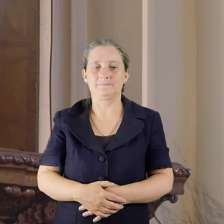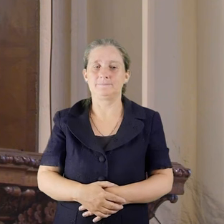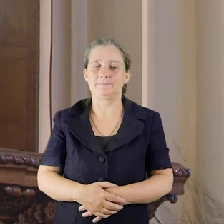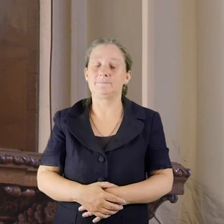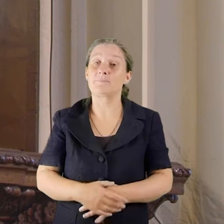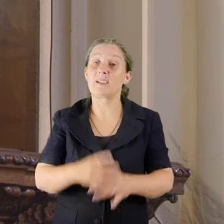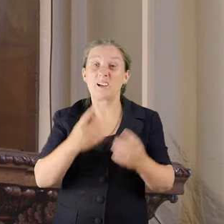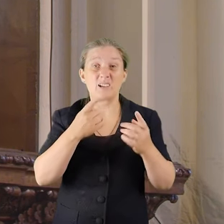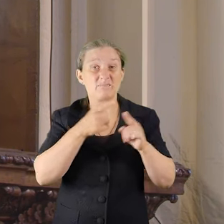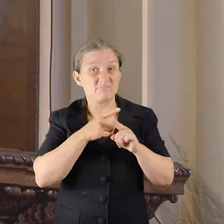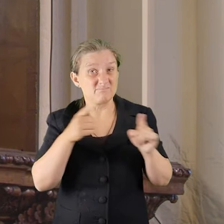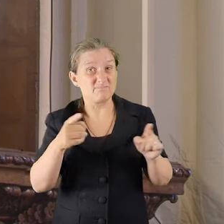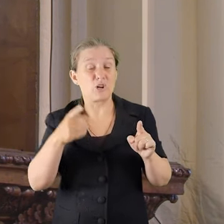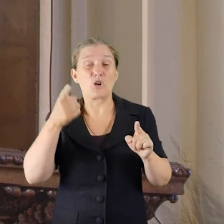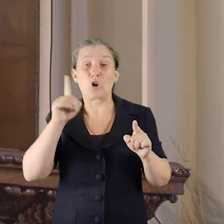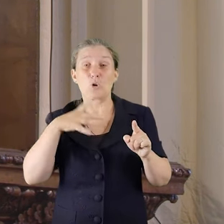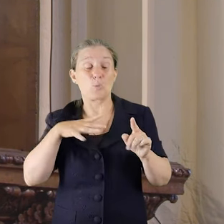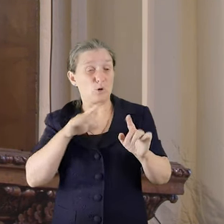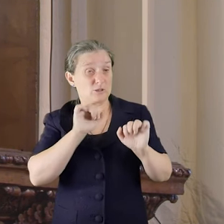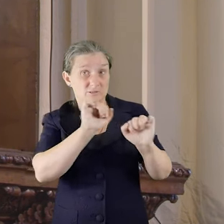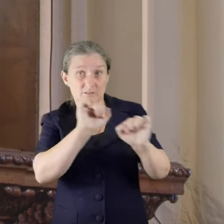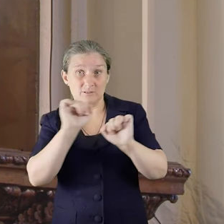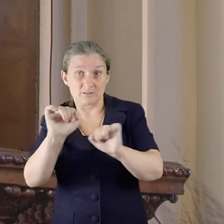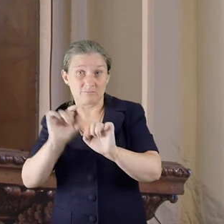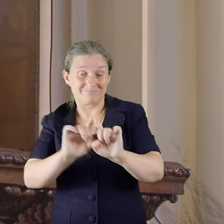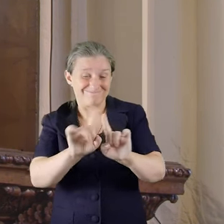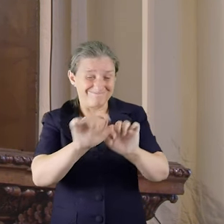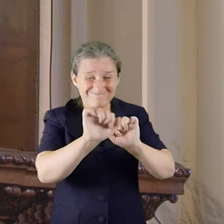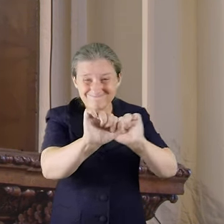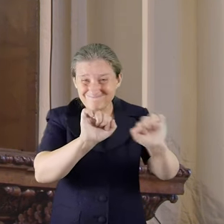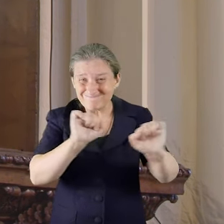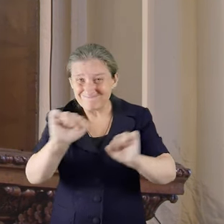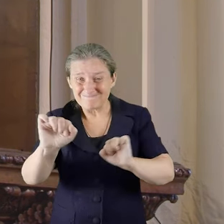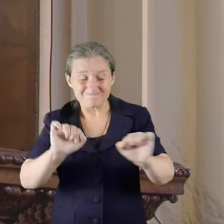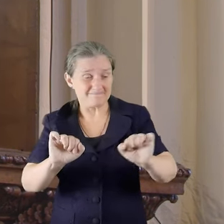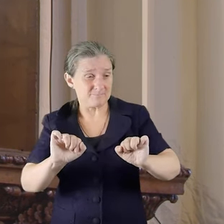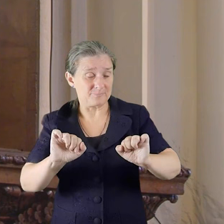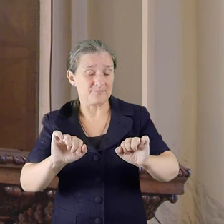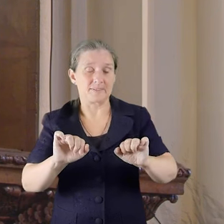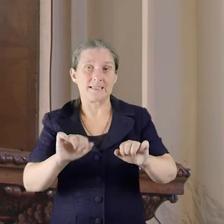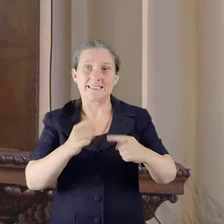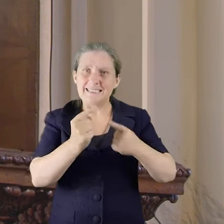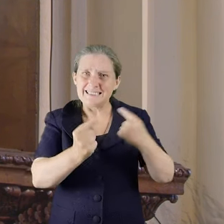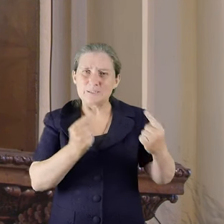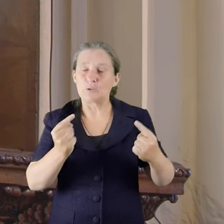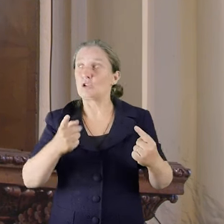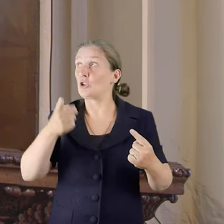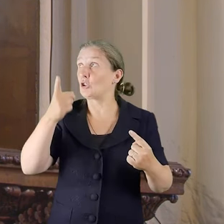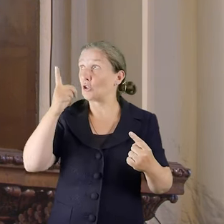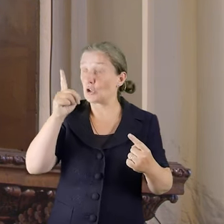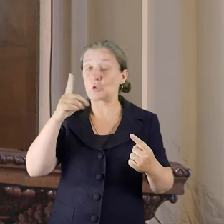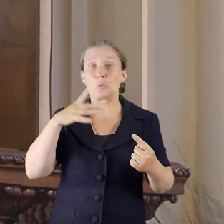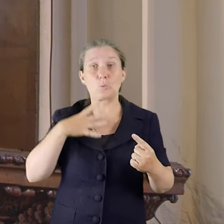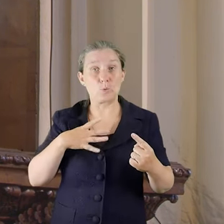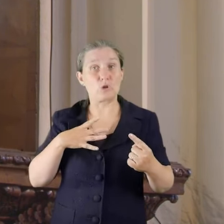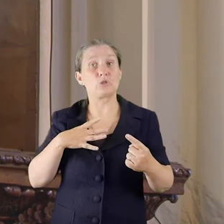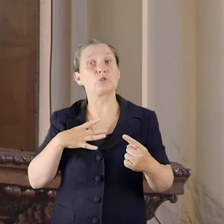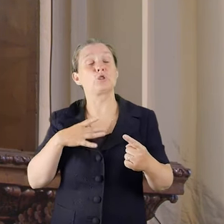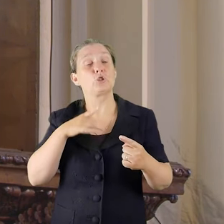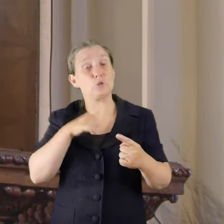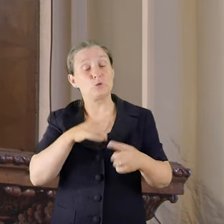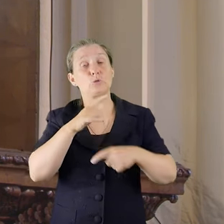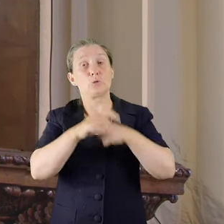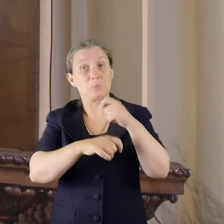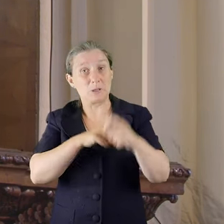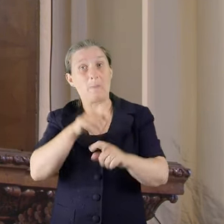That is what God wants for you. All of you. Each and every one of you. God wants you to become